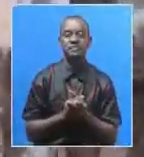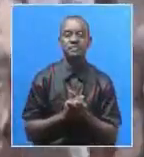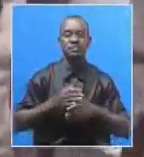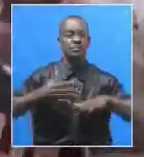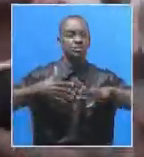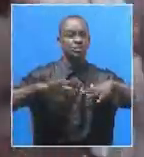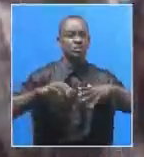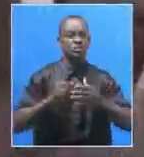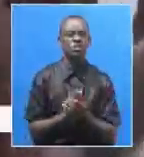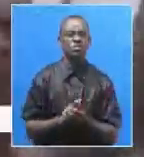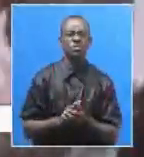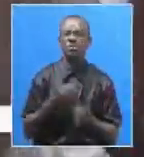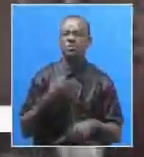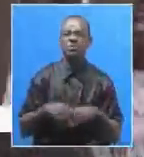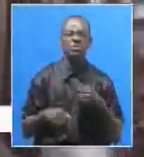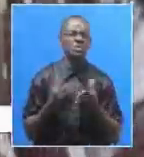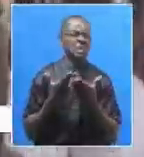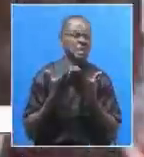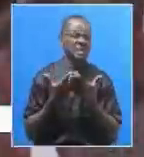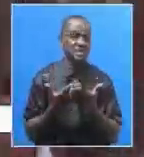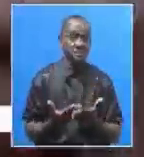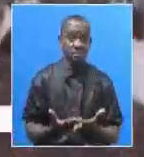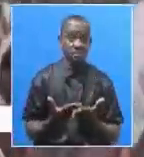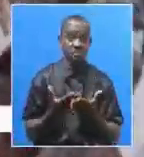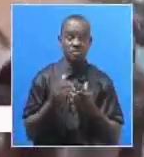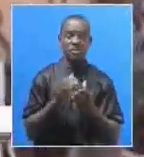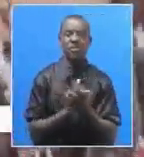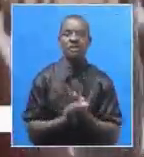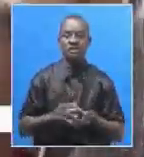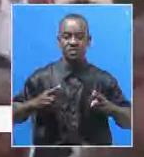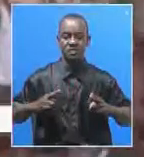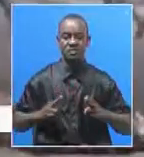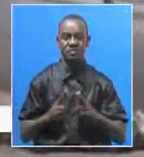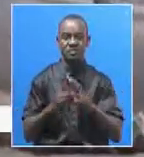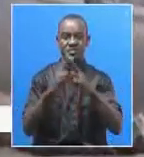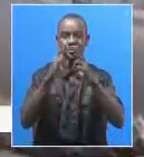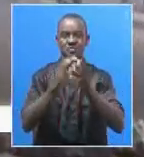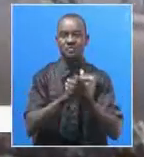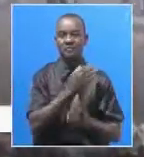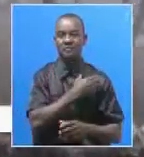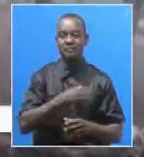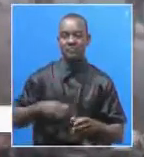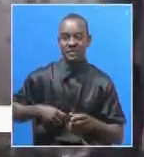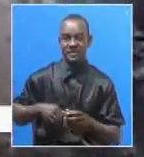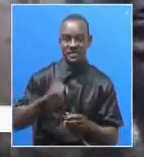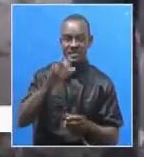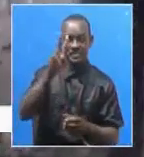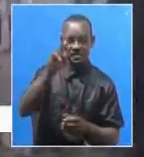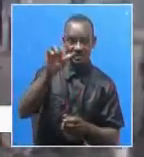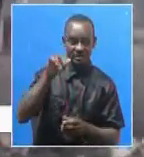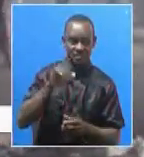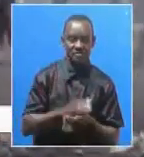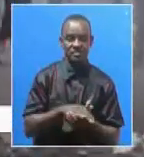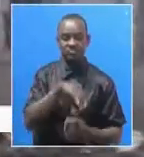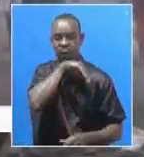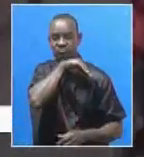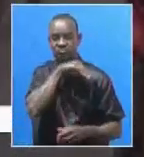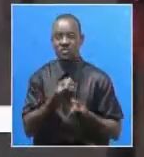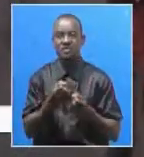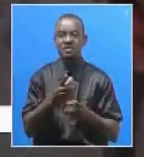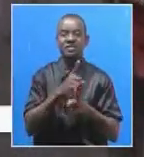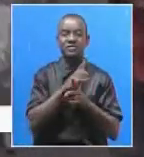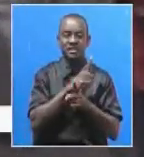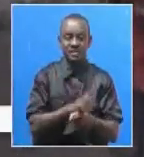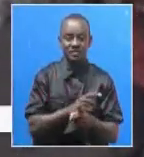Tensions have been rising since presidential claimant Laurent Gbagbo refused to hand power to Alassane Ouattara, widely